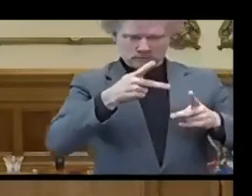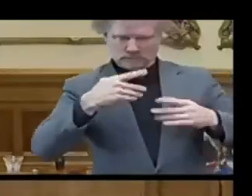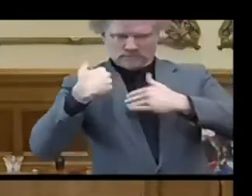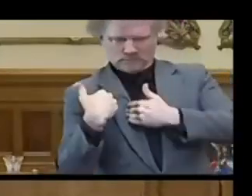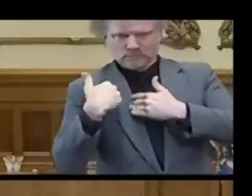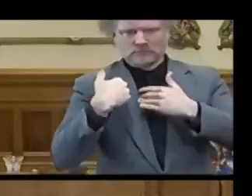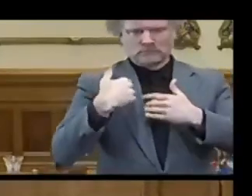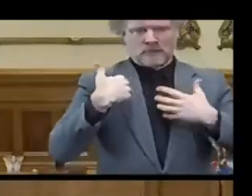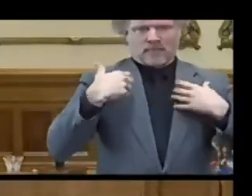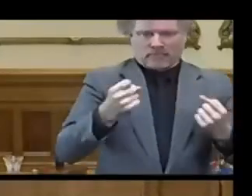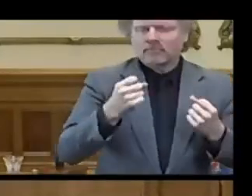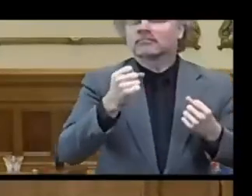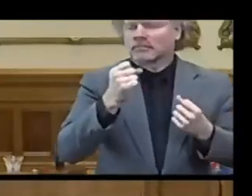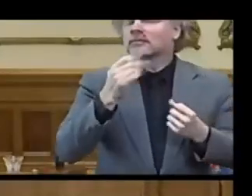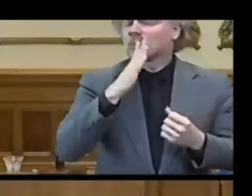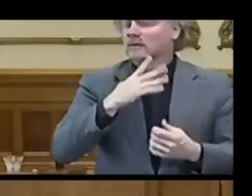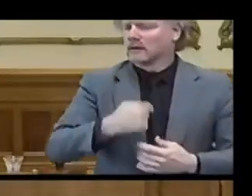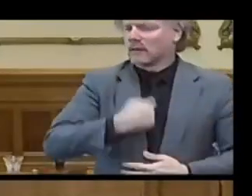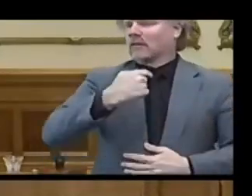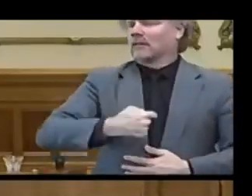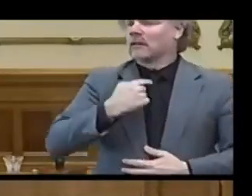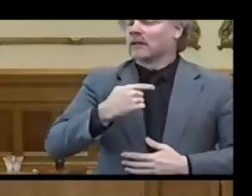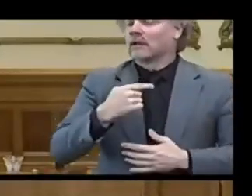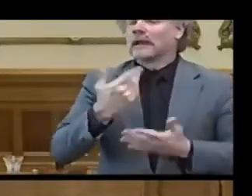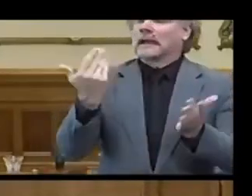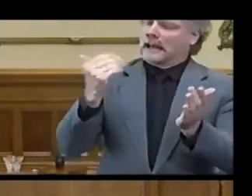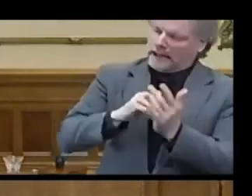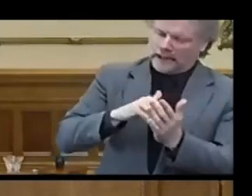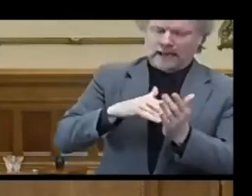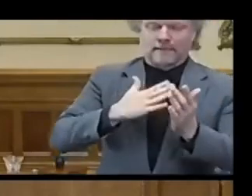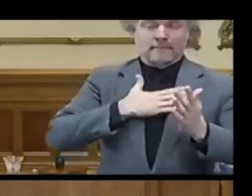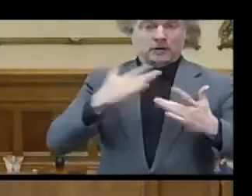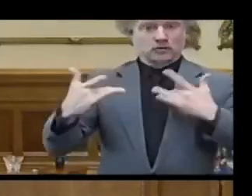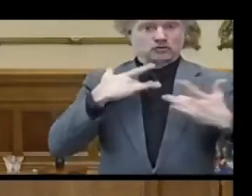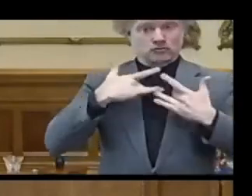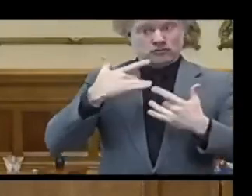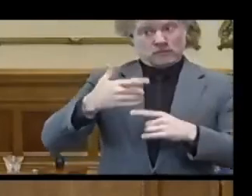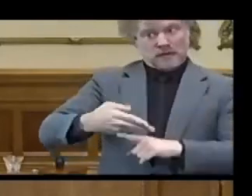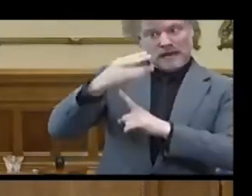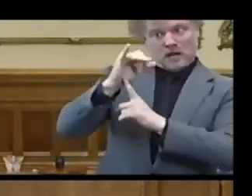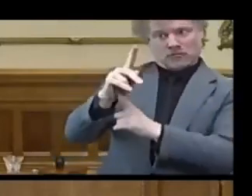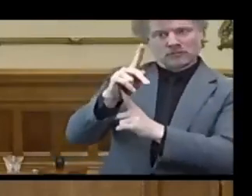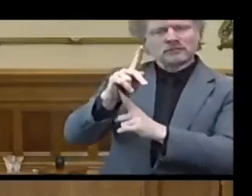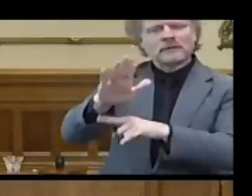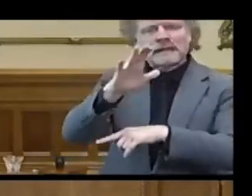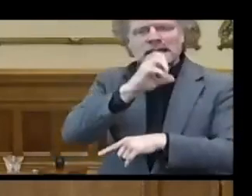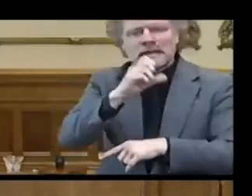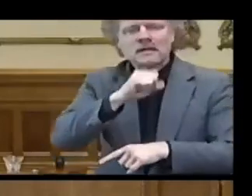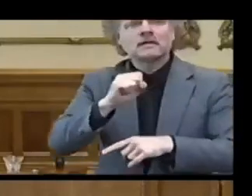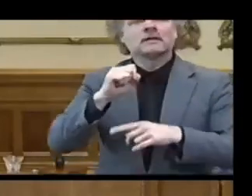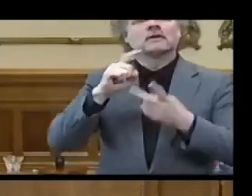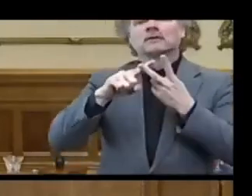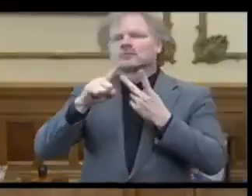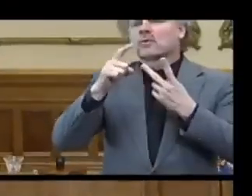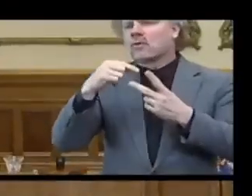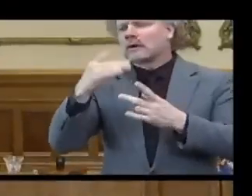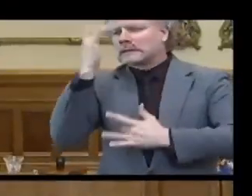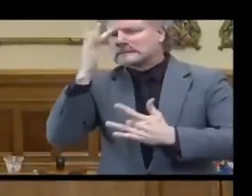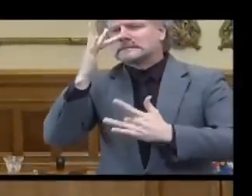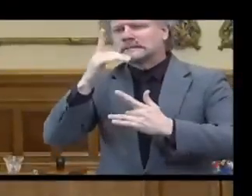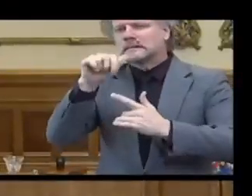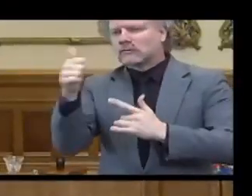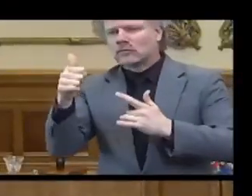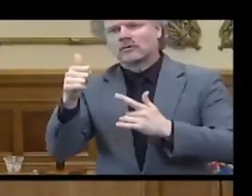that, again, I'm concerned that individuals that are at high risk based on their age or their underlying health conditions may want